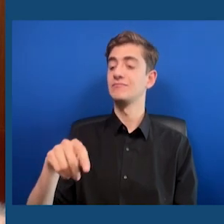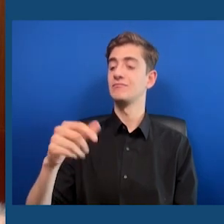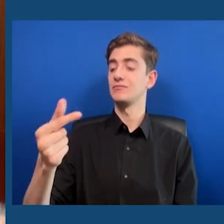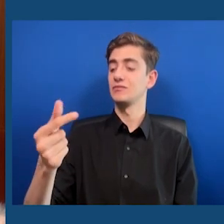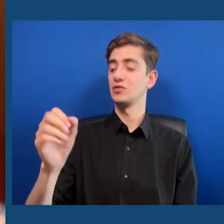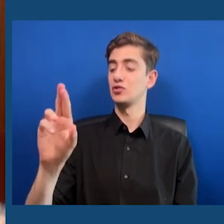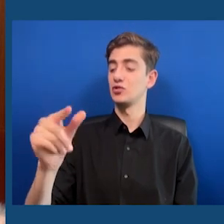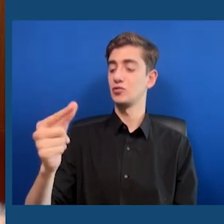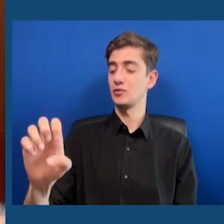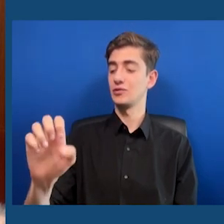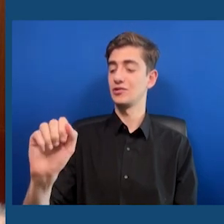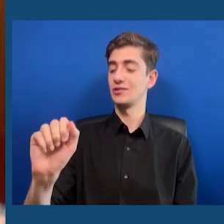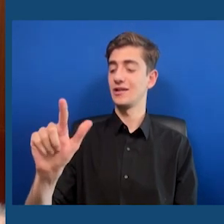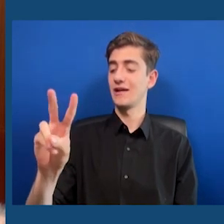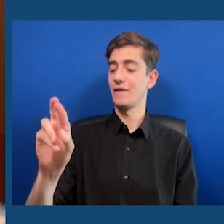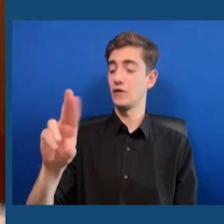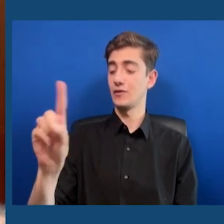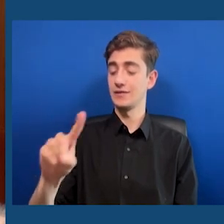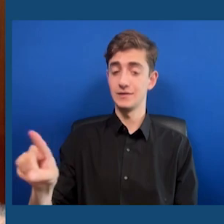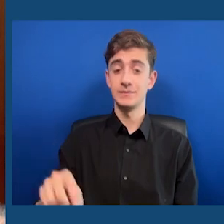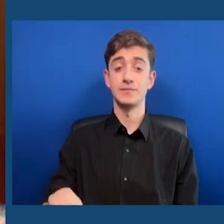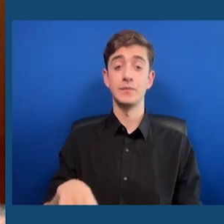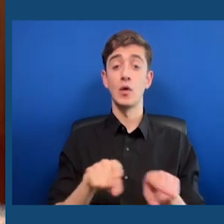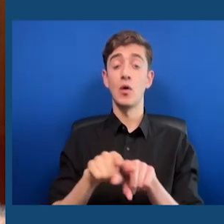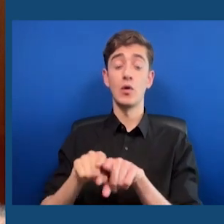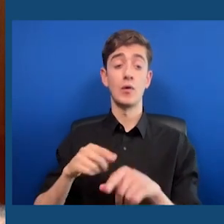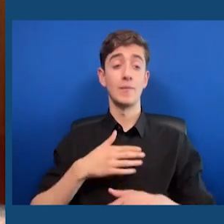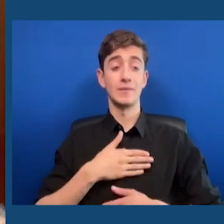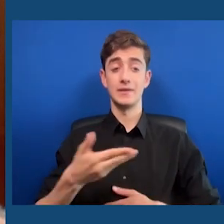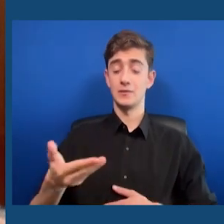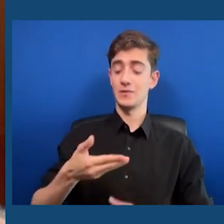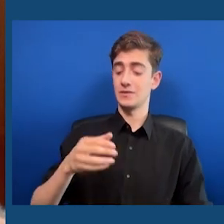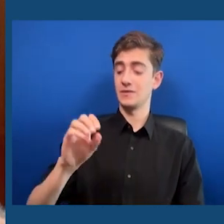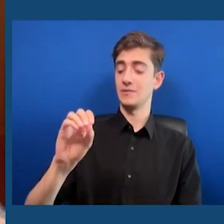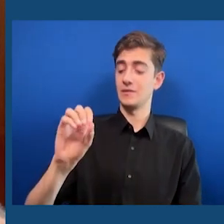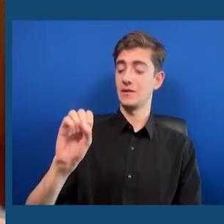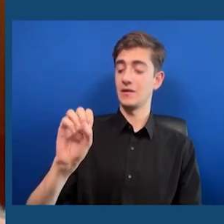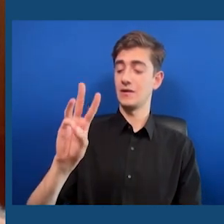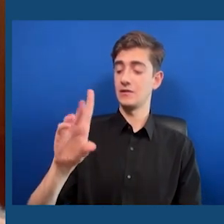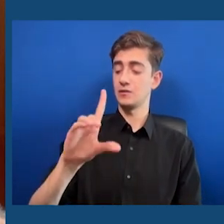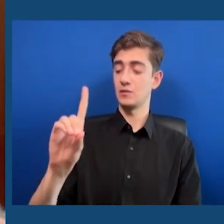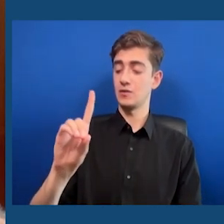Also, please welcome Councilmember Oswald Feliz,